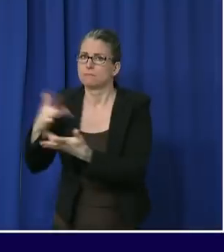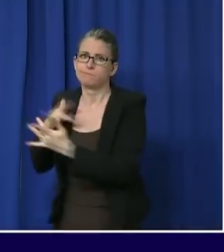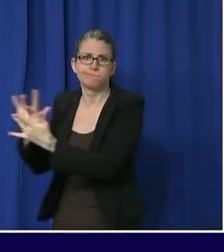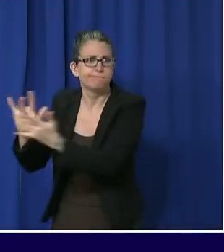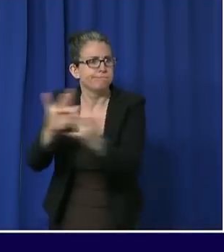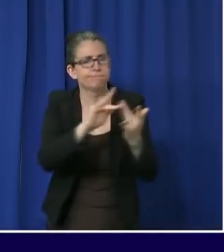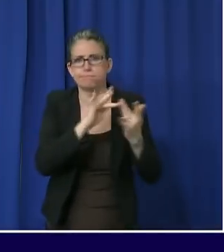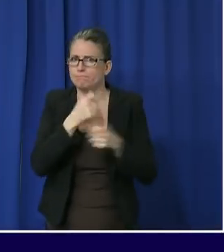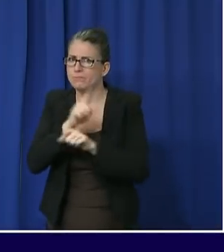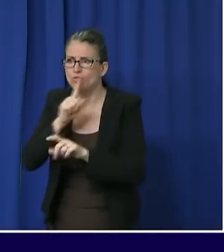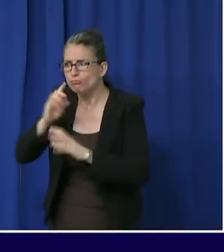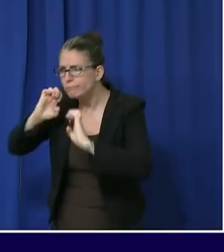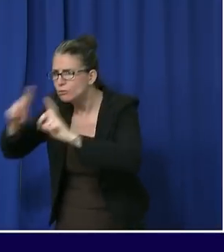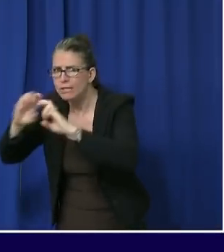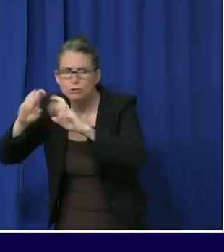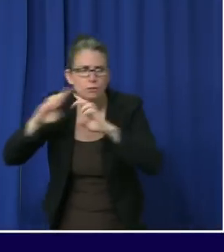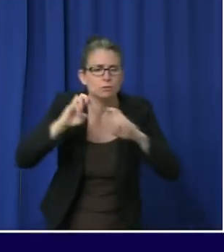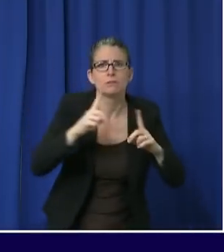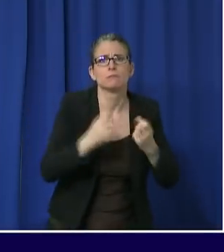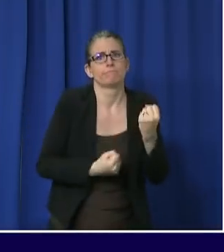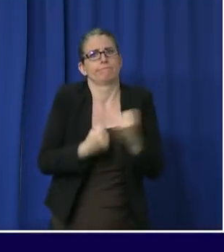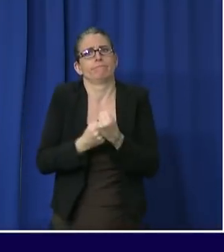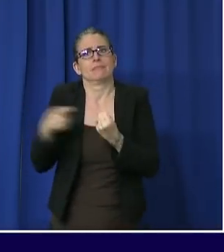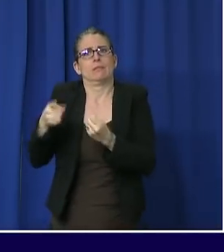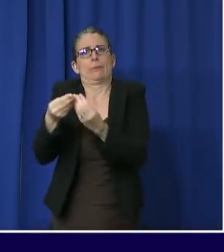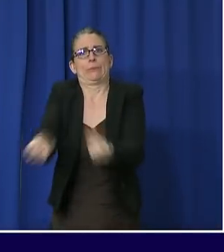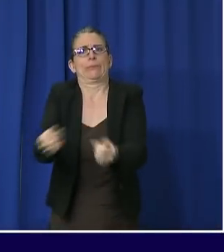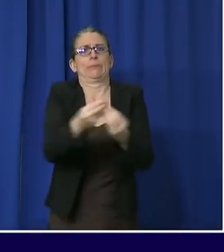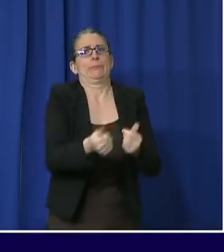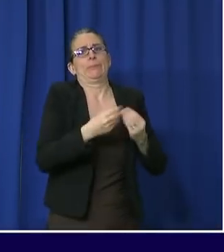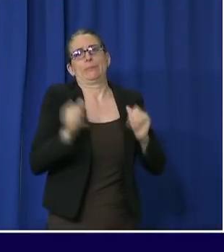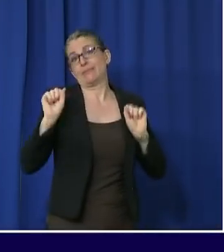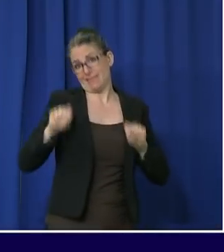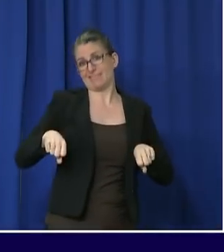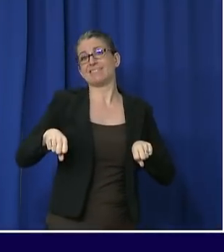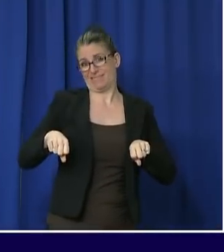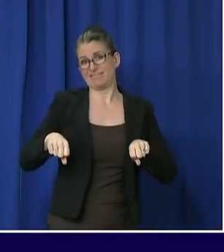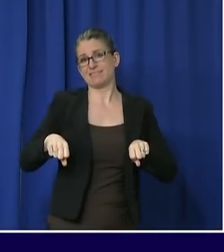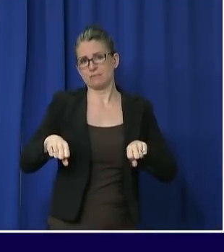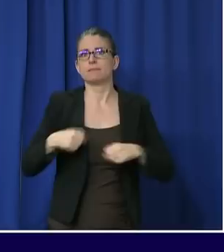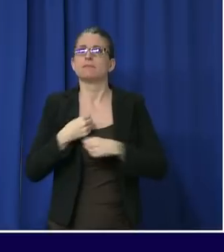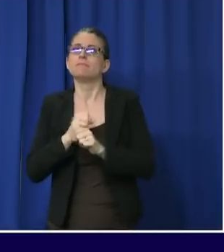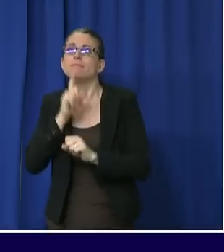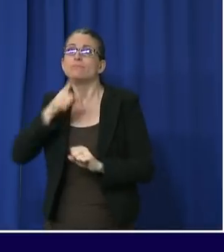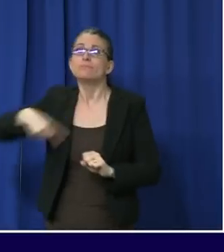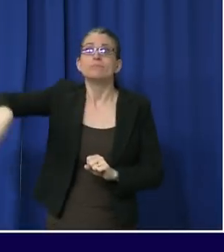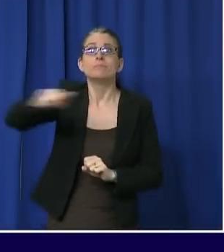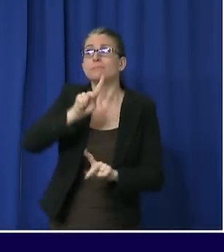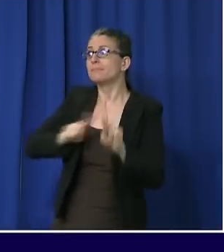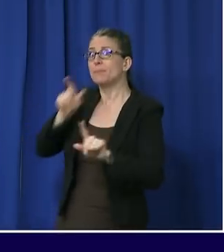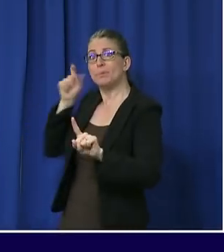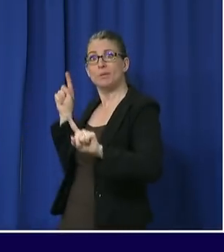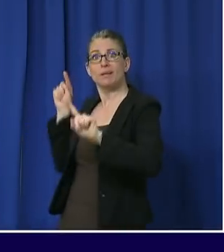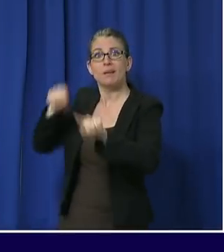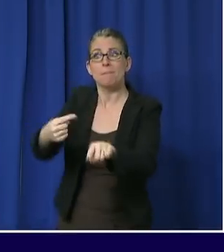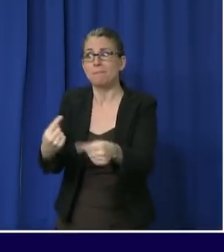members, residents, and those who may be coming in and out of the facility as safe as possible during these challenging